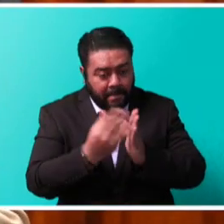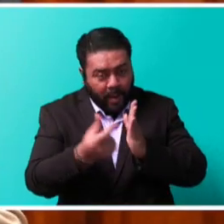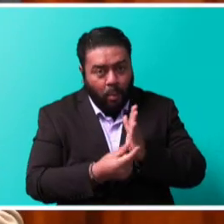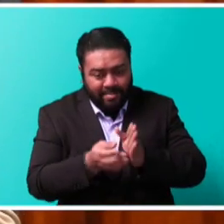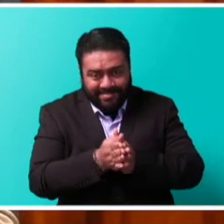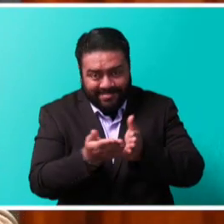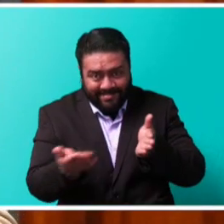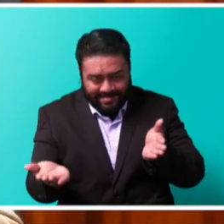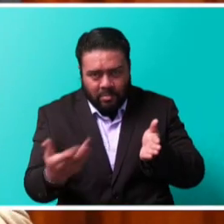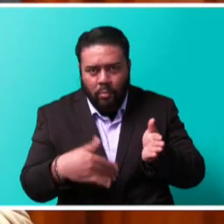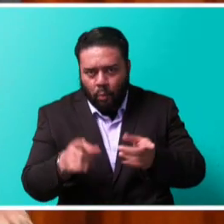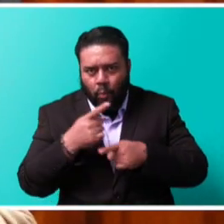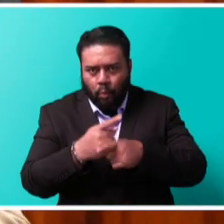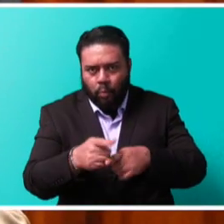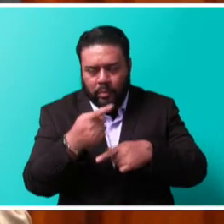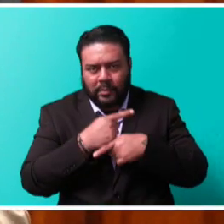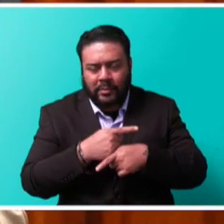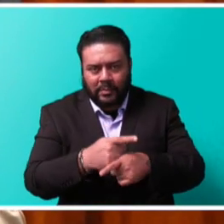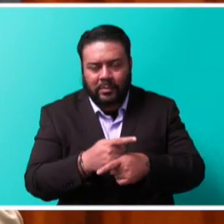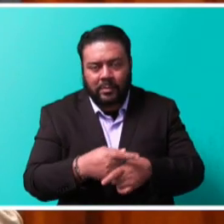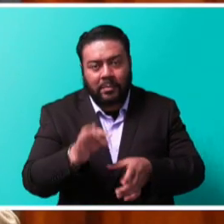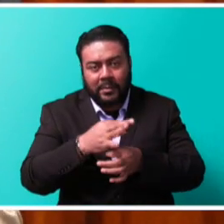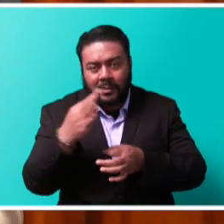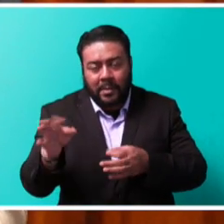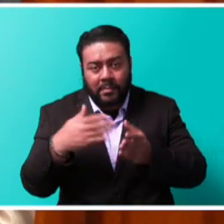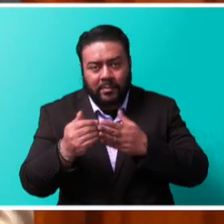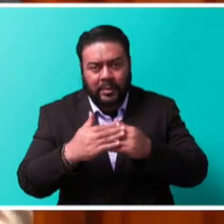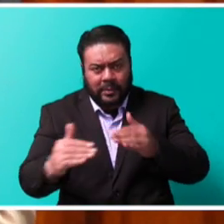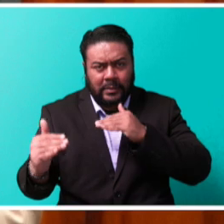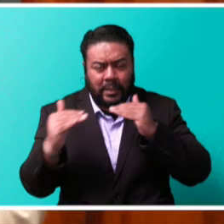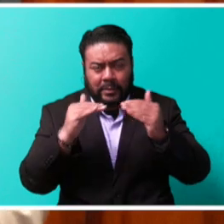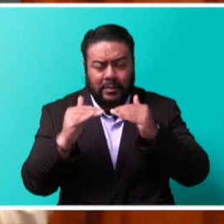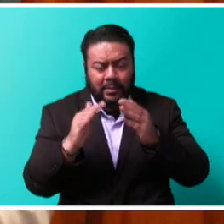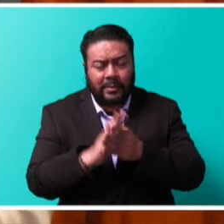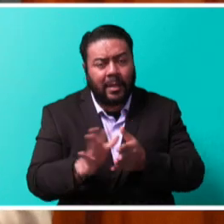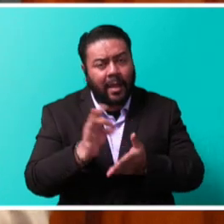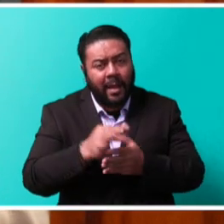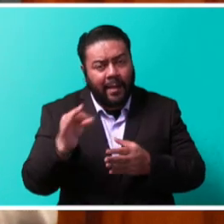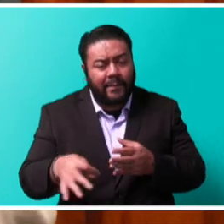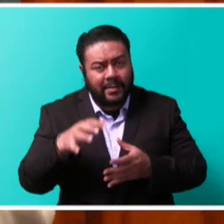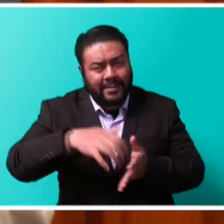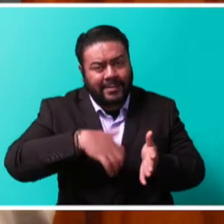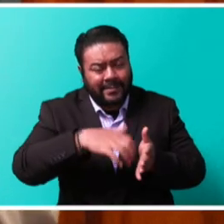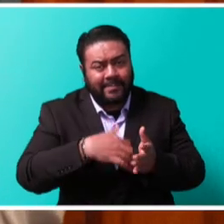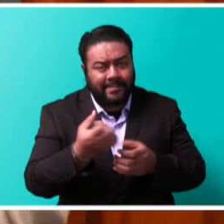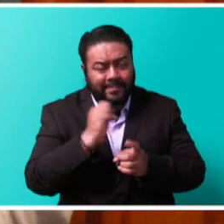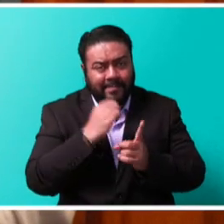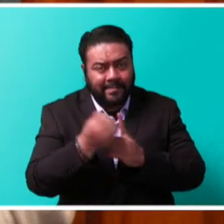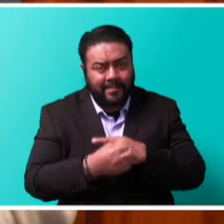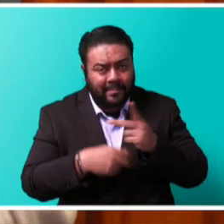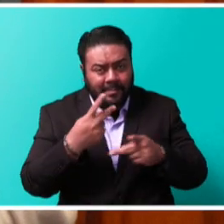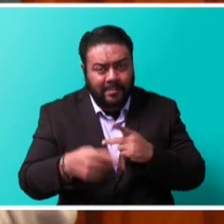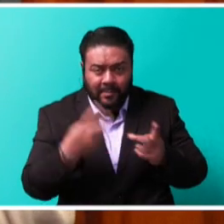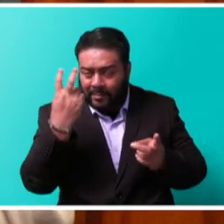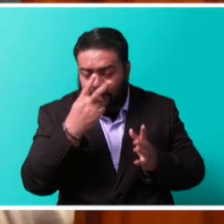and enforcement guidelines, plantation management standards, harvesting and environmental protection procedures, monitoring and